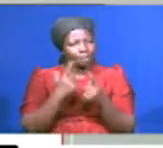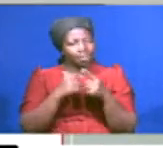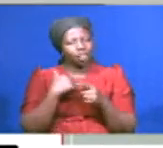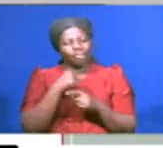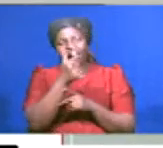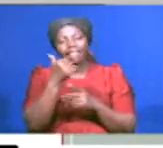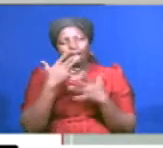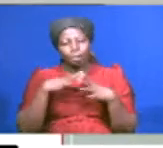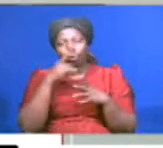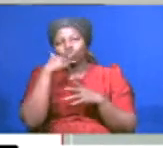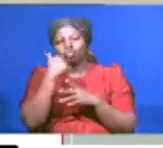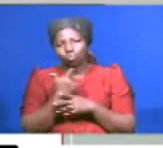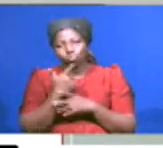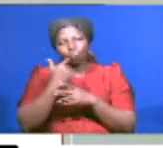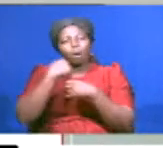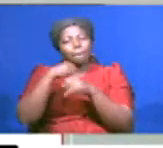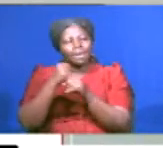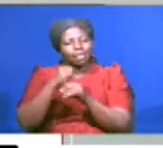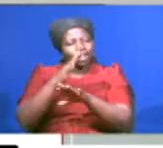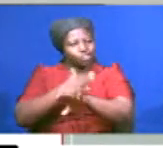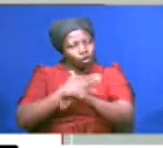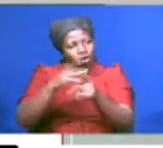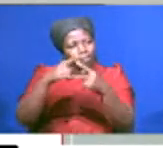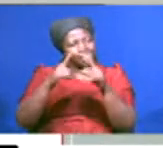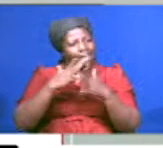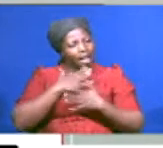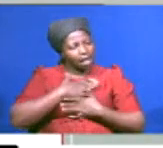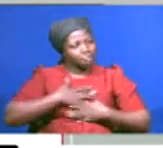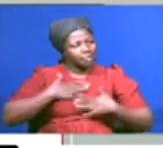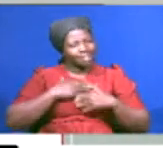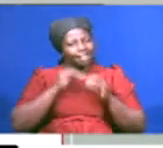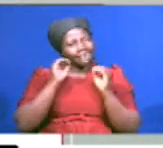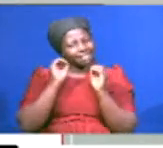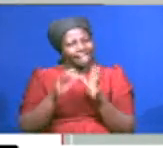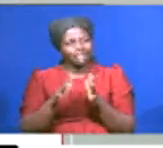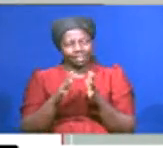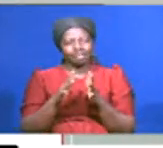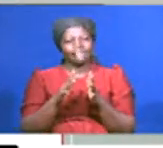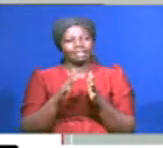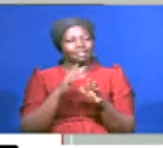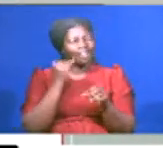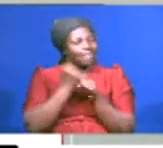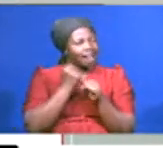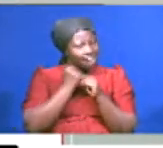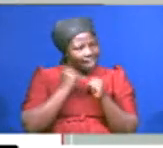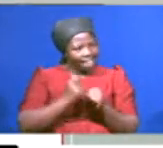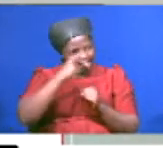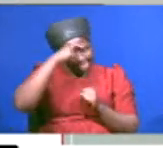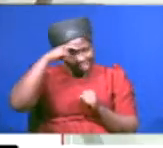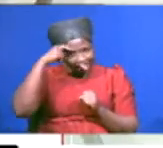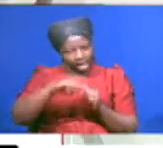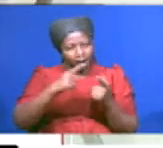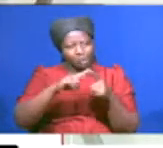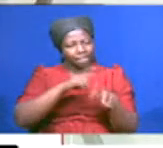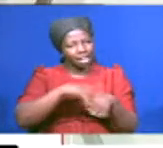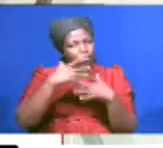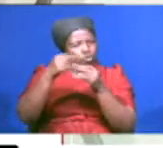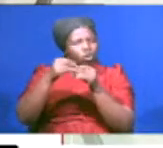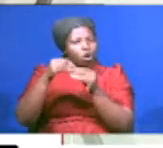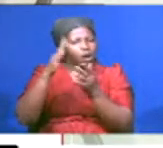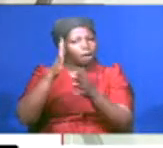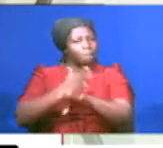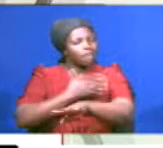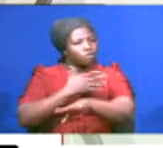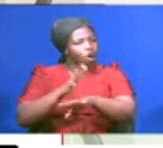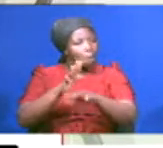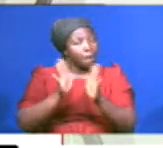being appreciated? Recording artists who put so much effort. Yeah. And when you go out to perform, is the public appreciating you? Sana, sana. They